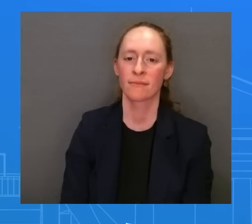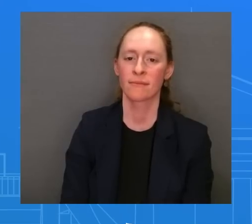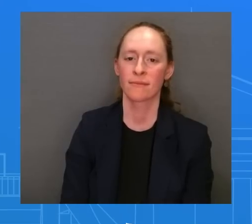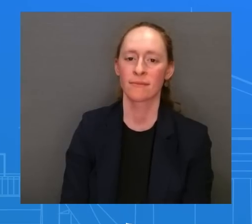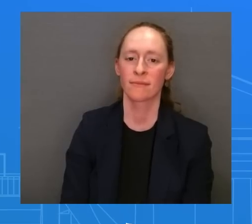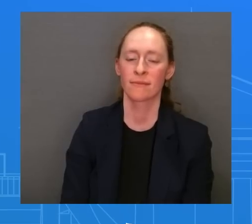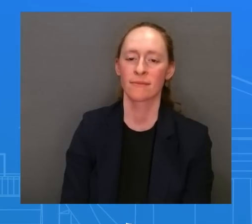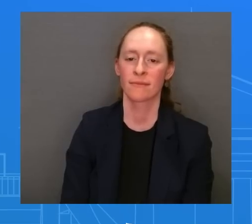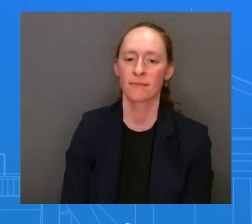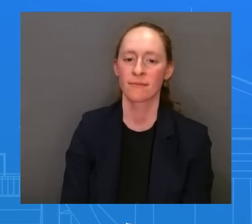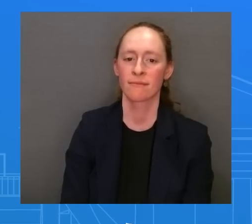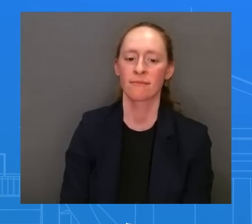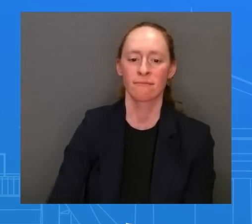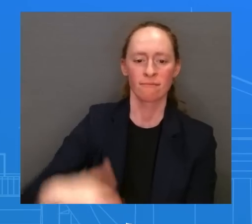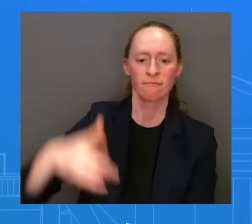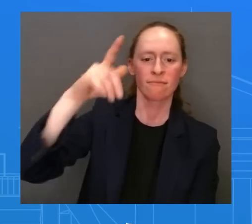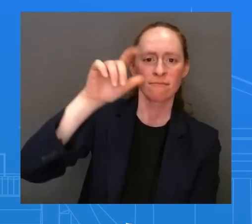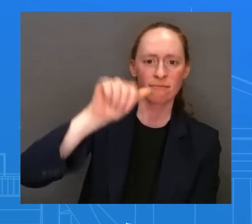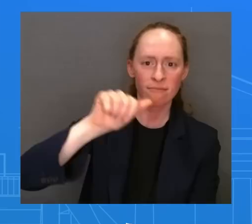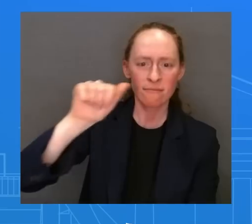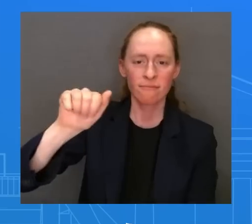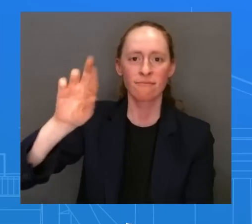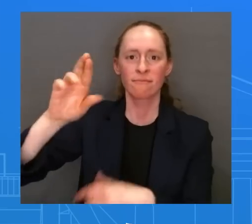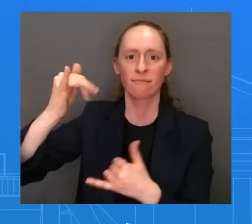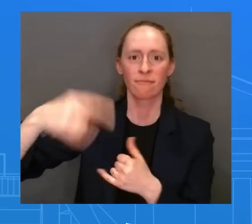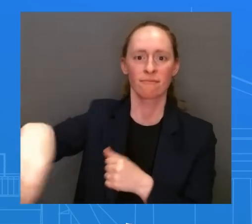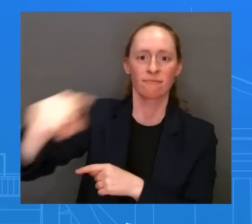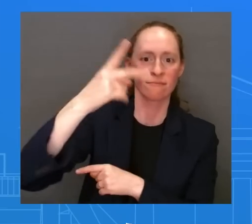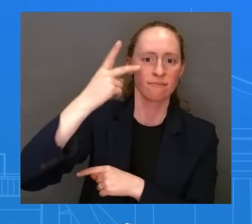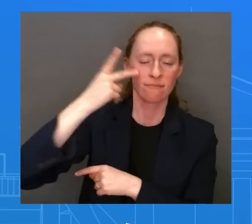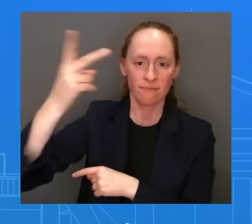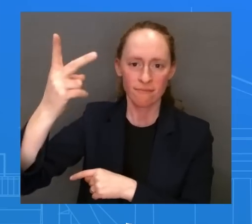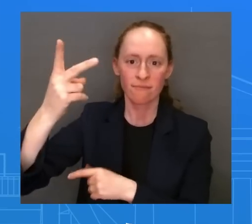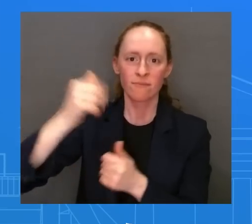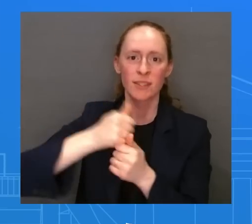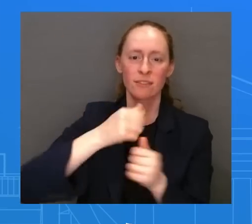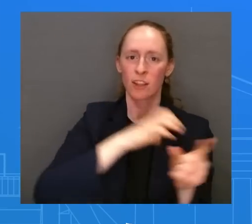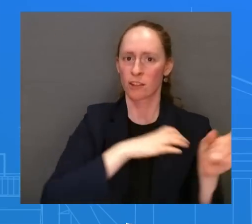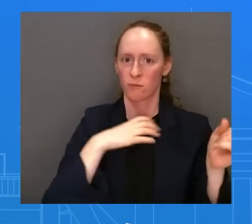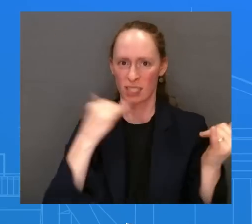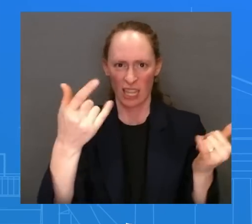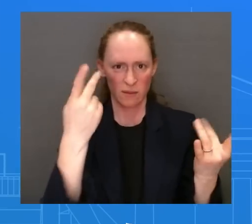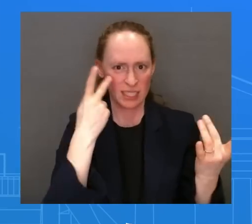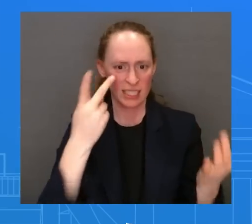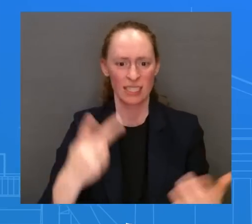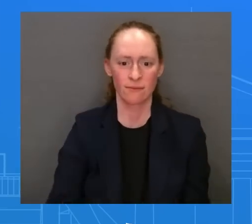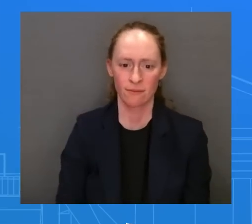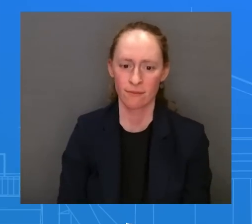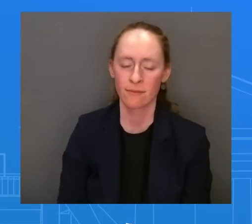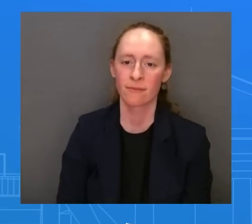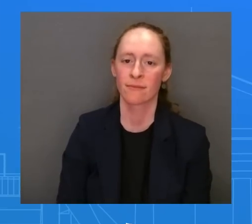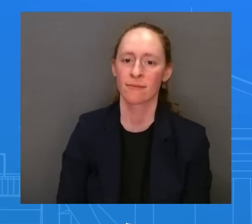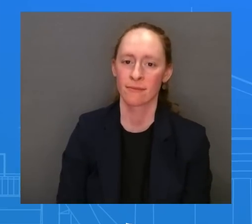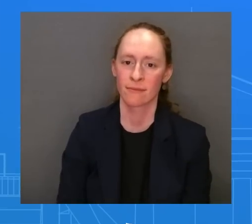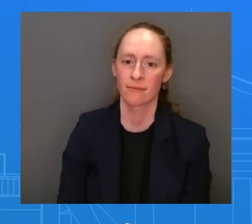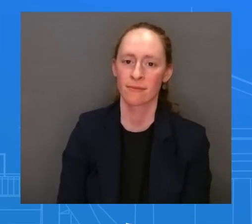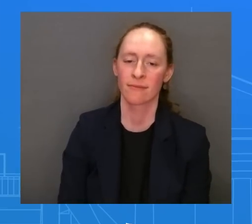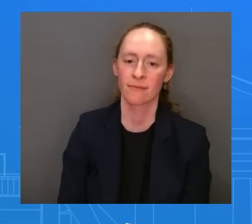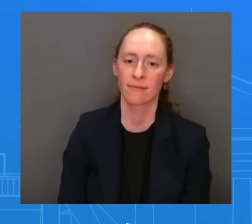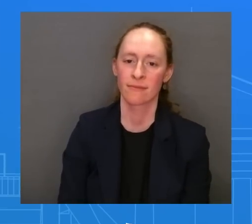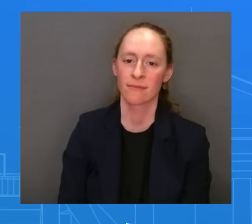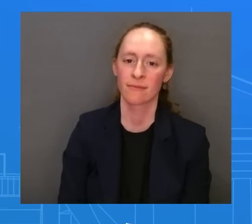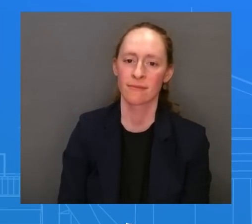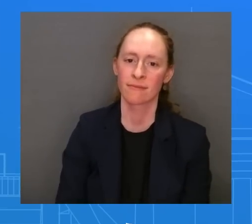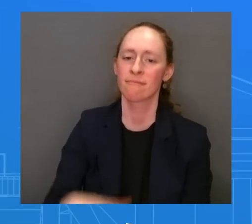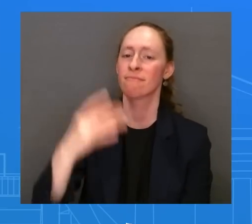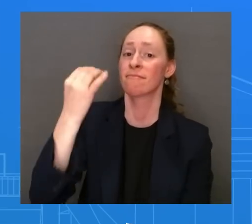voluntarily so that uh relevant committees and relevant senior members of Congress can look at them they are sensitive and they are classified and